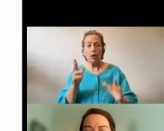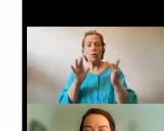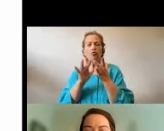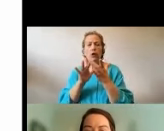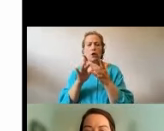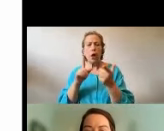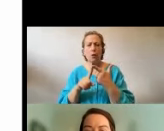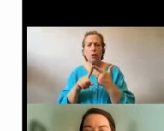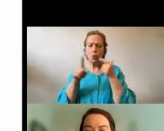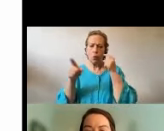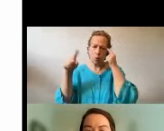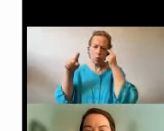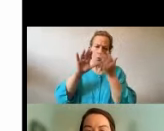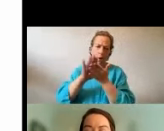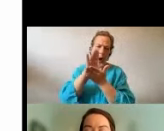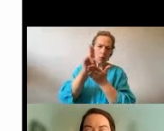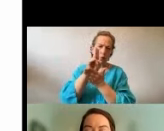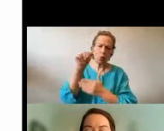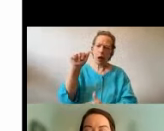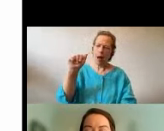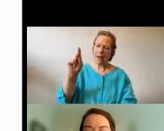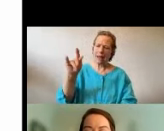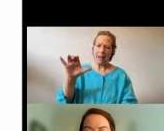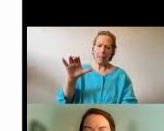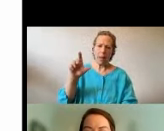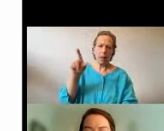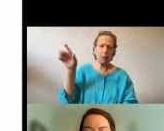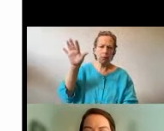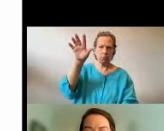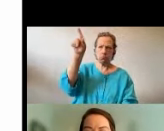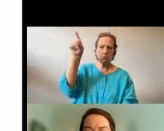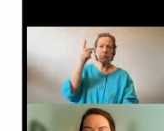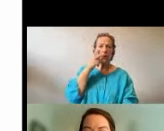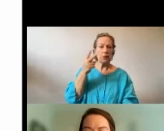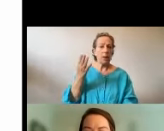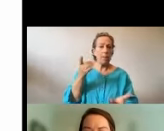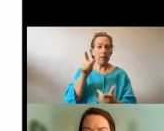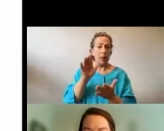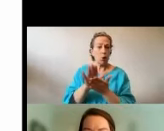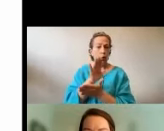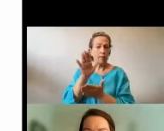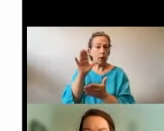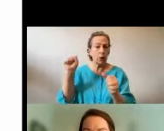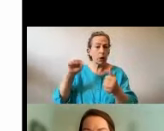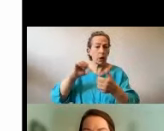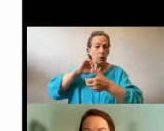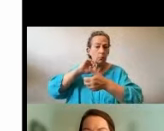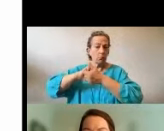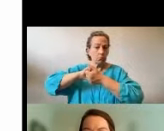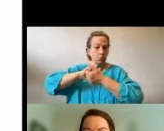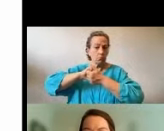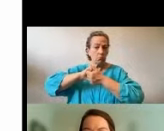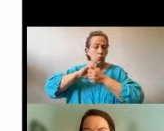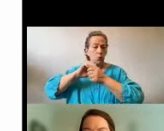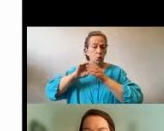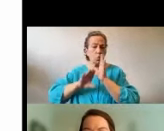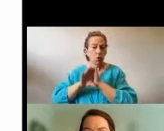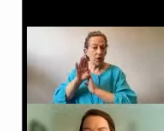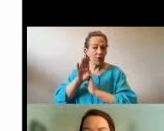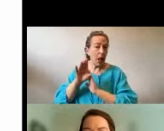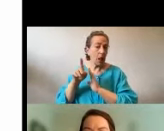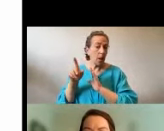academic community and see if your universities can be your partners in developing